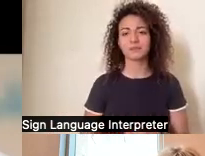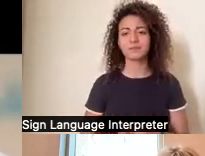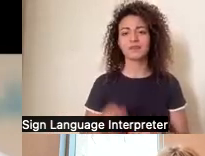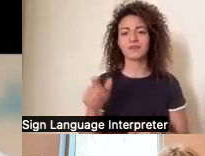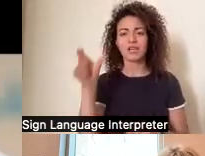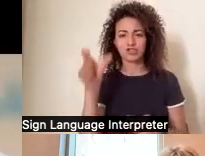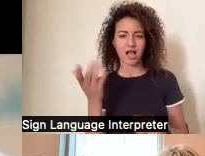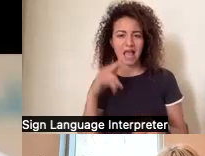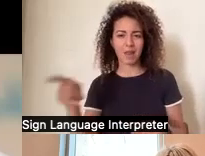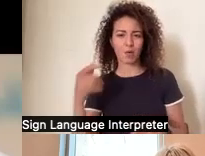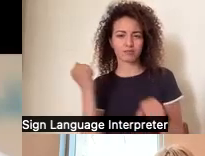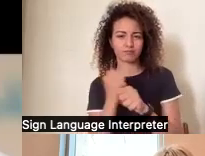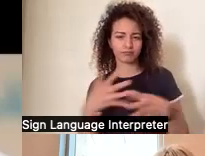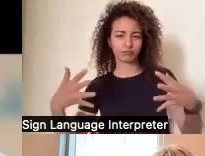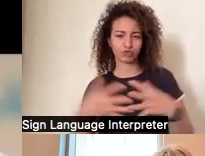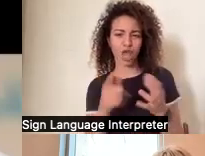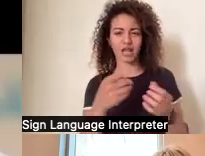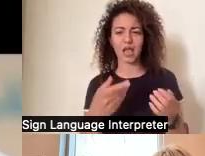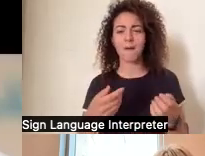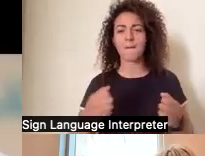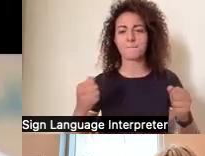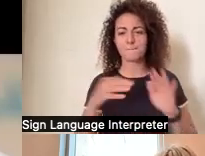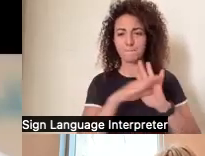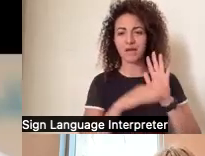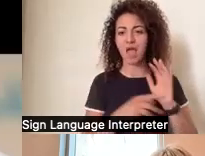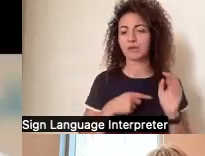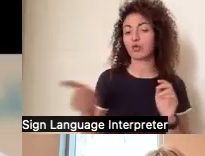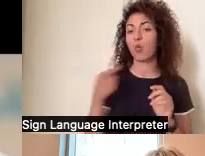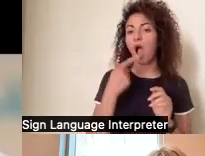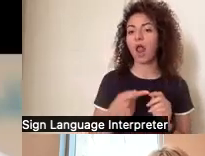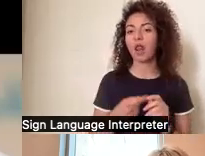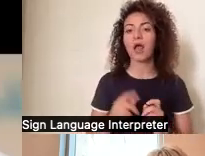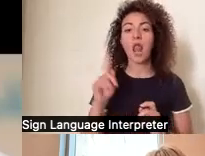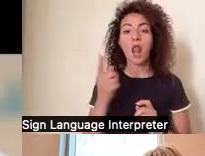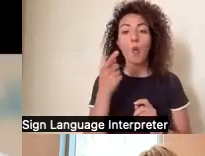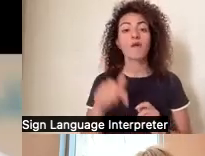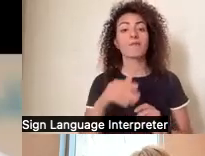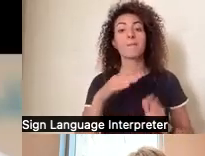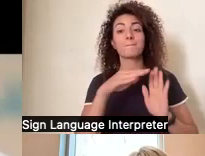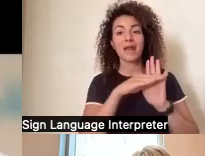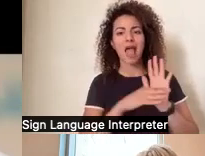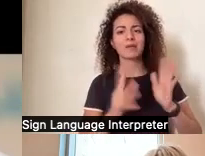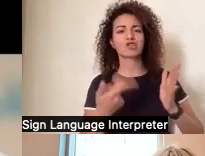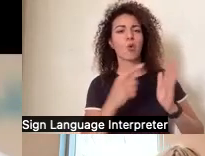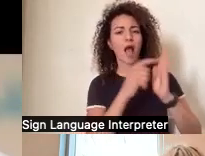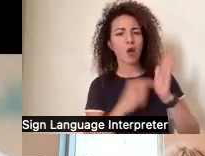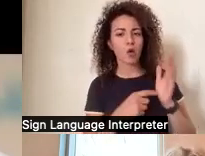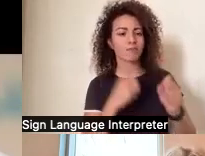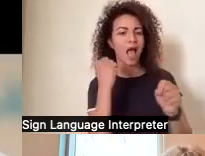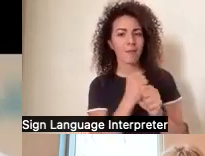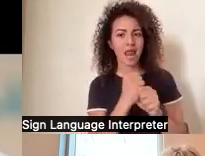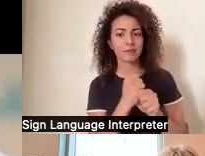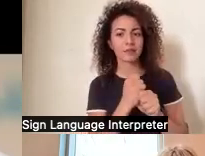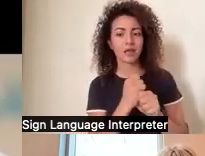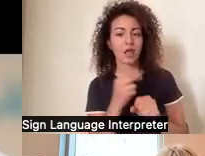been interviewing have been saying is that actually, even when they are implemented to a certain extent, the formal